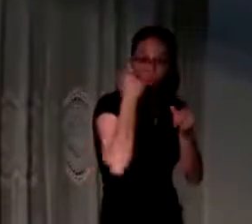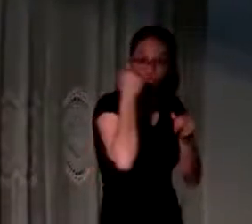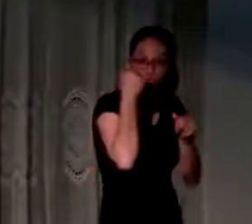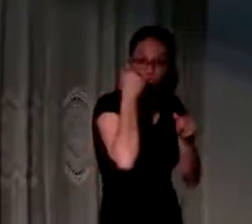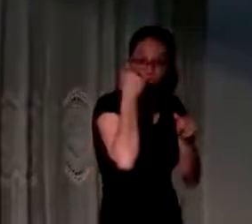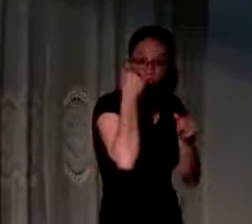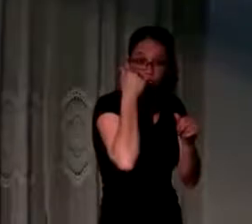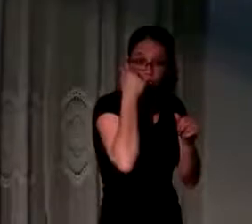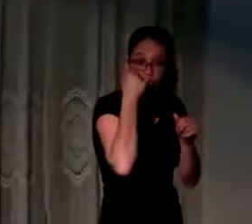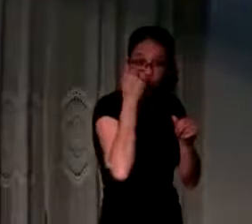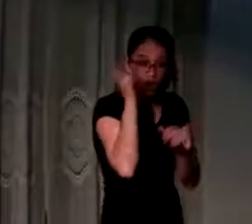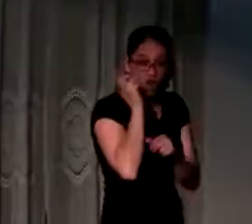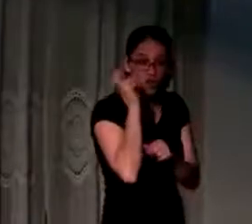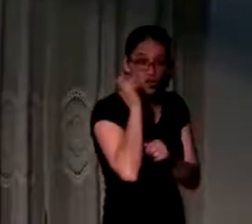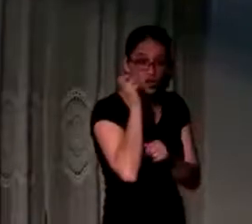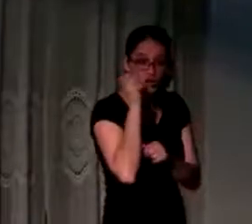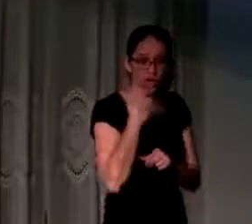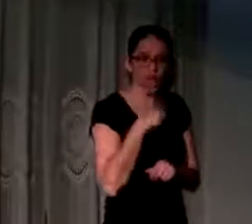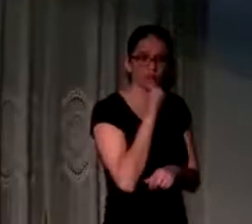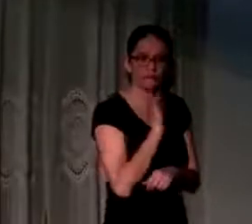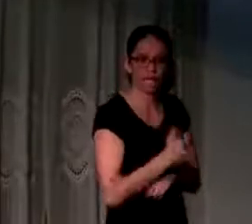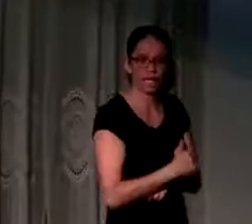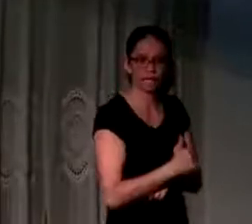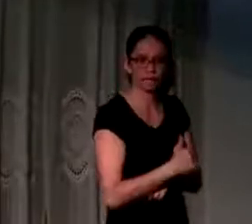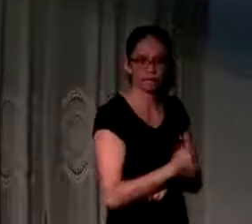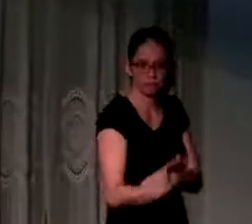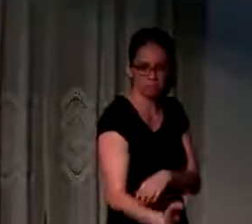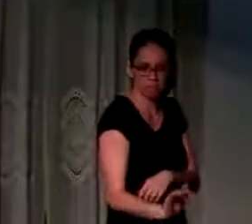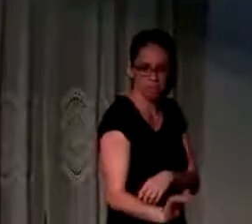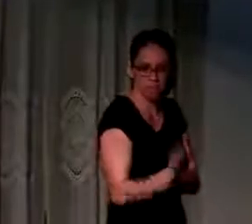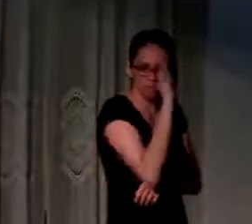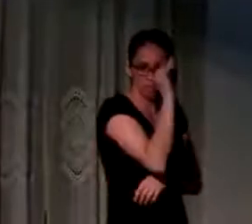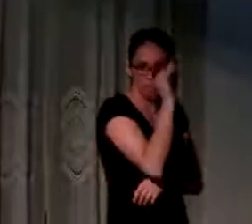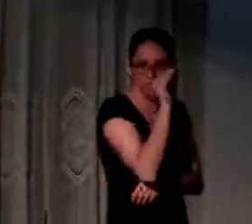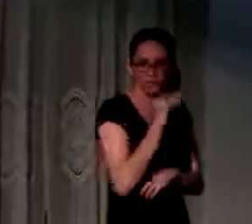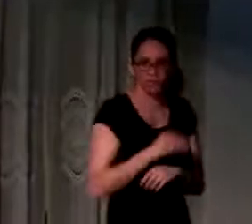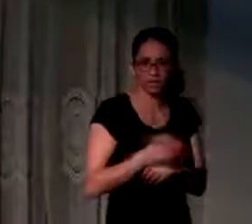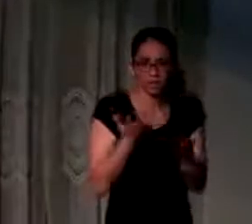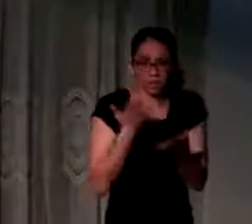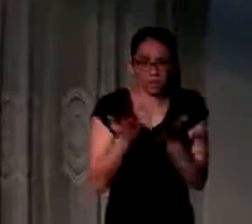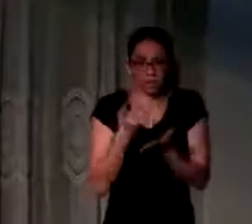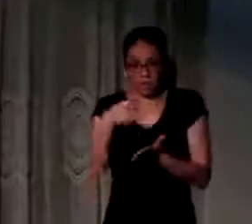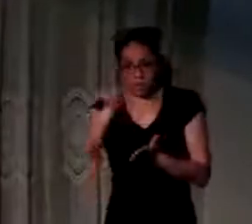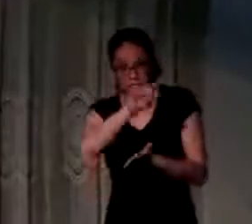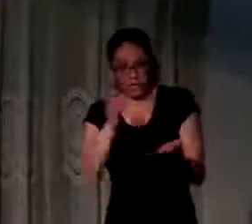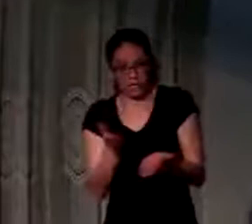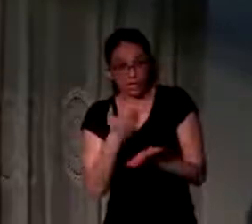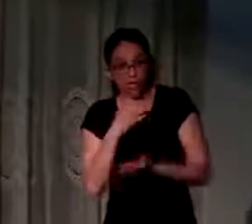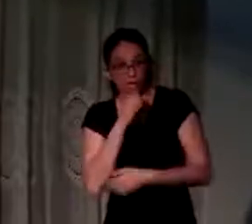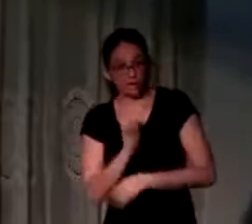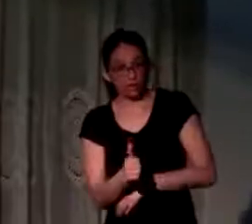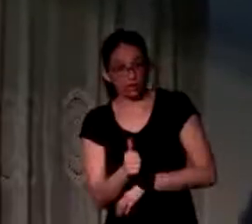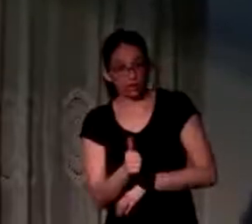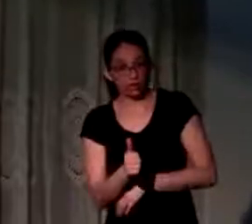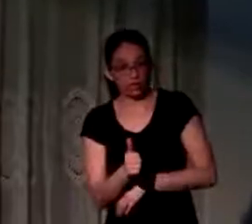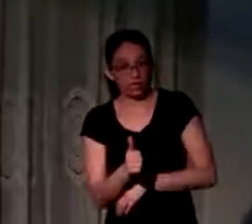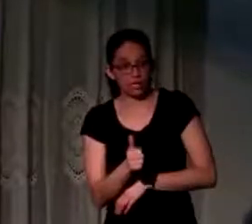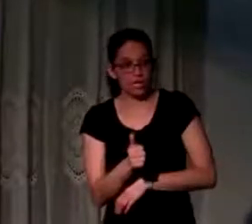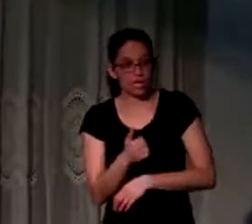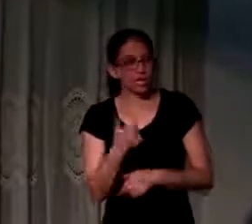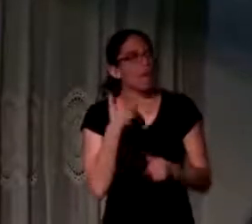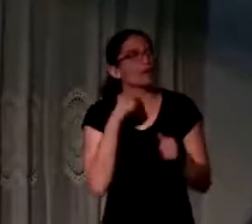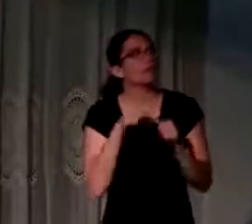First time I heard it, I was 10 years old. Maybe there's some 10-year-olds out there hearing it. And I remember it grabbed my heart.